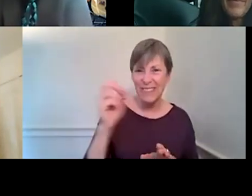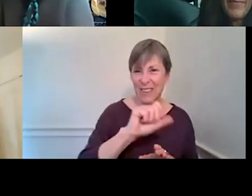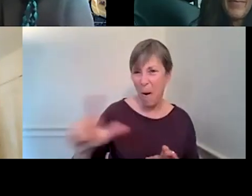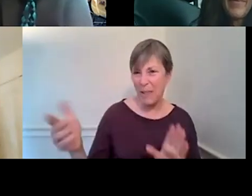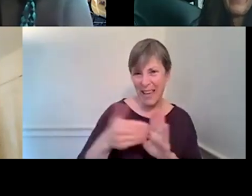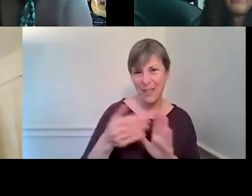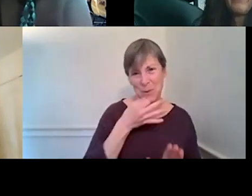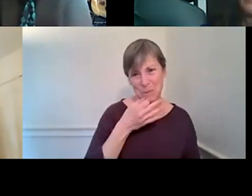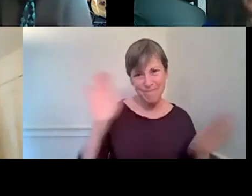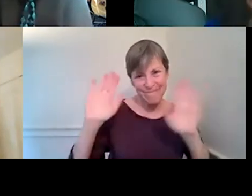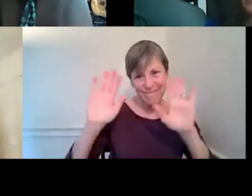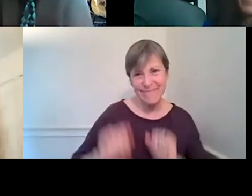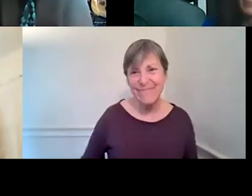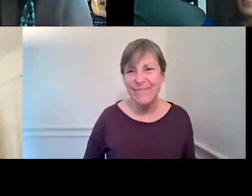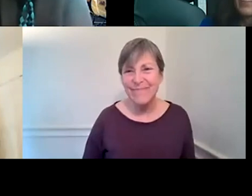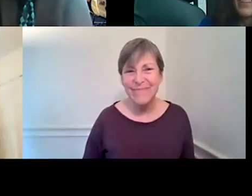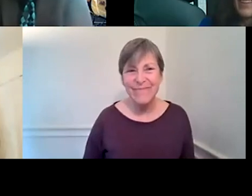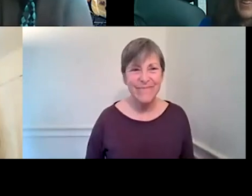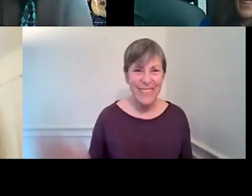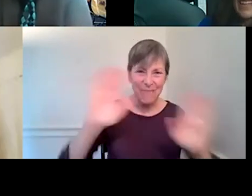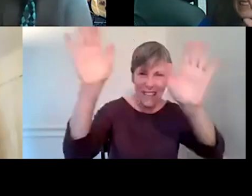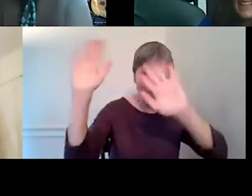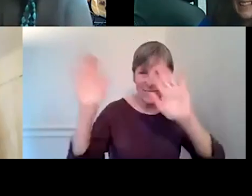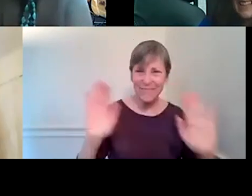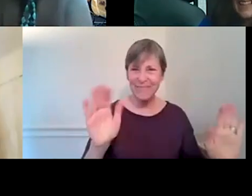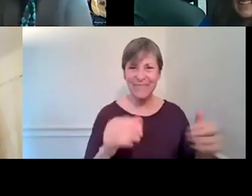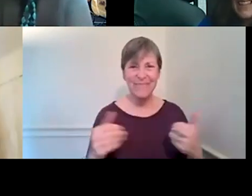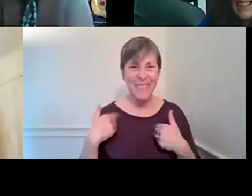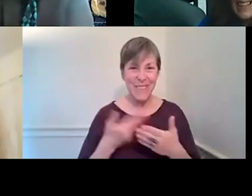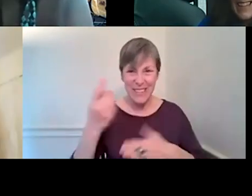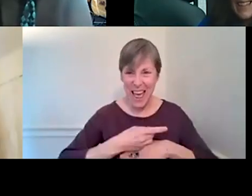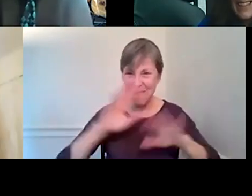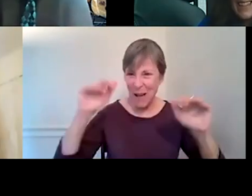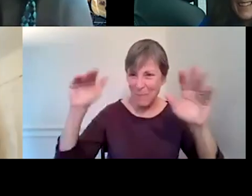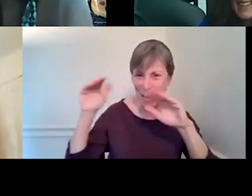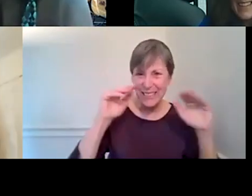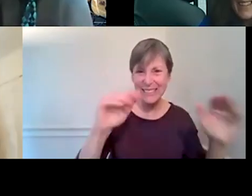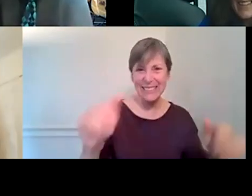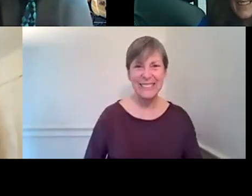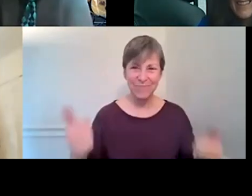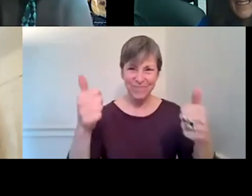Take care, everyone. Bye-bye. Have a great day, everyone. Bye-bye. Bye-bye.